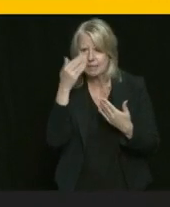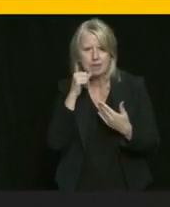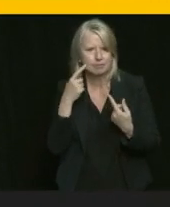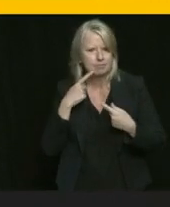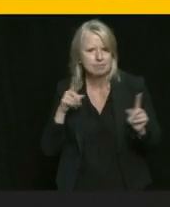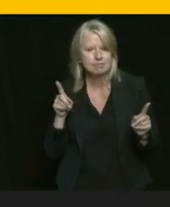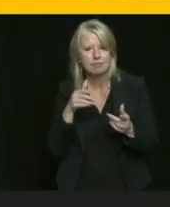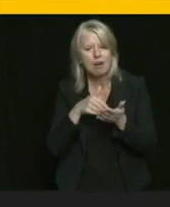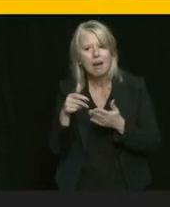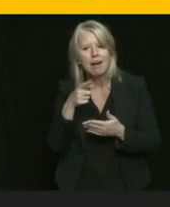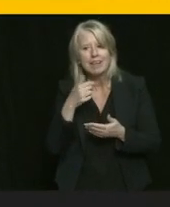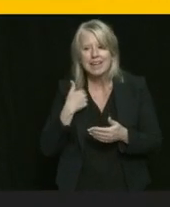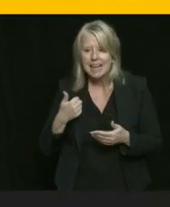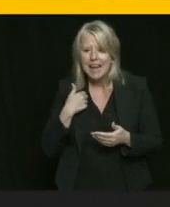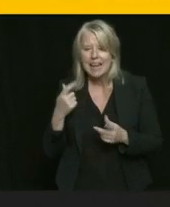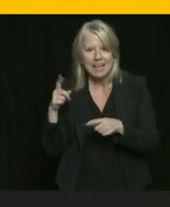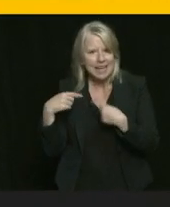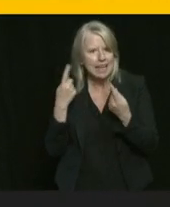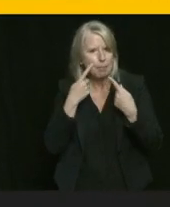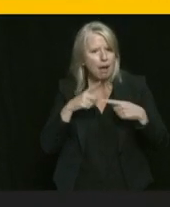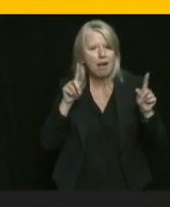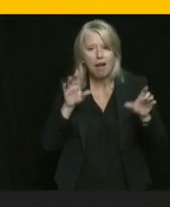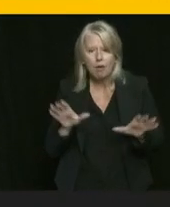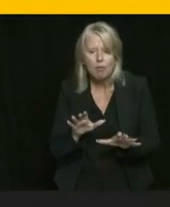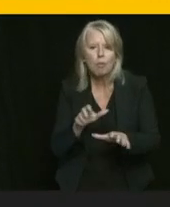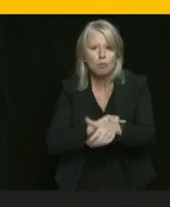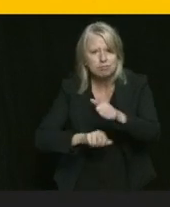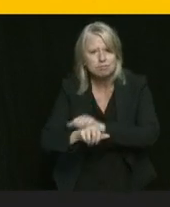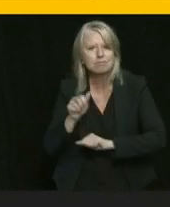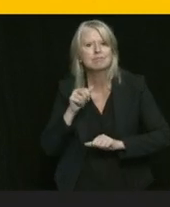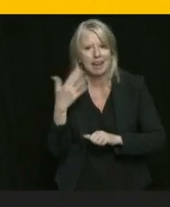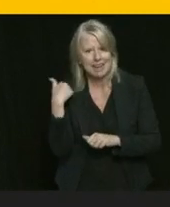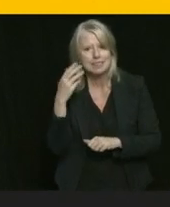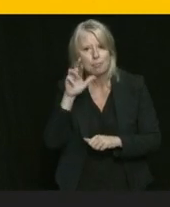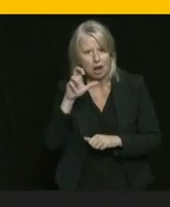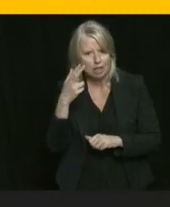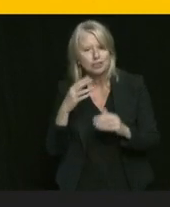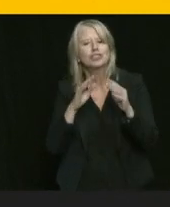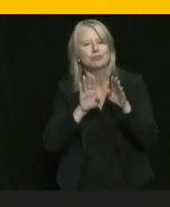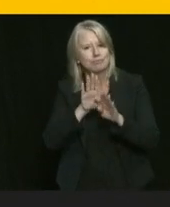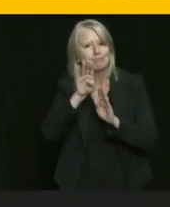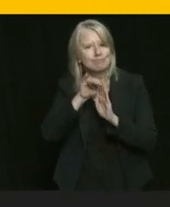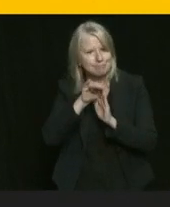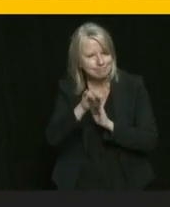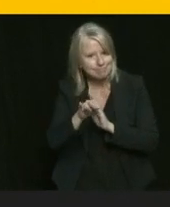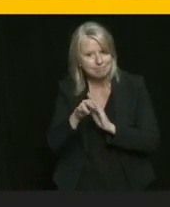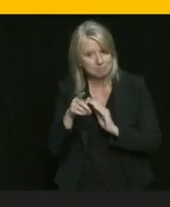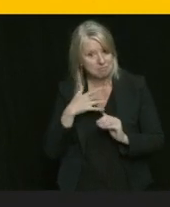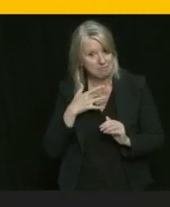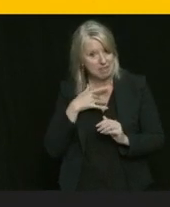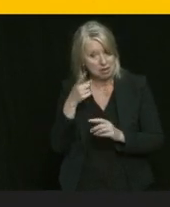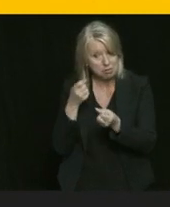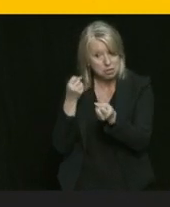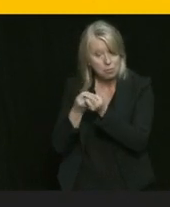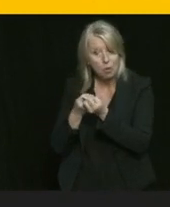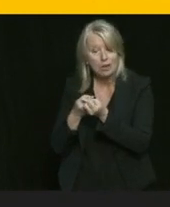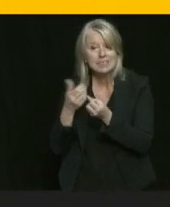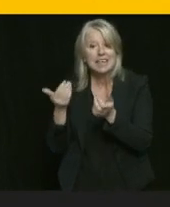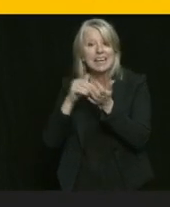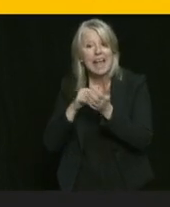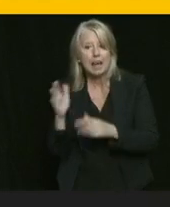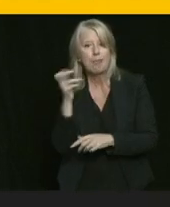Canadians' efforts worked last March, and that's how we were able to flatten the curve. So would you support a full return to the measures that we saw in the spring,